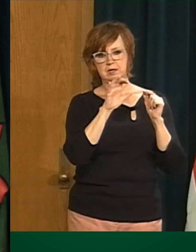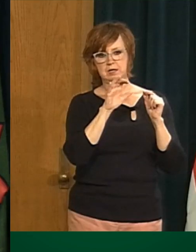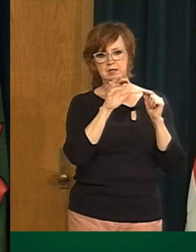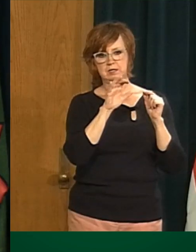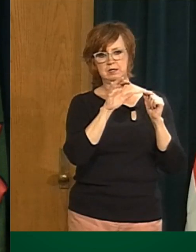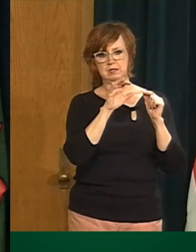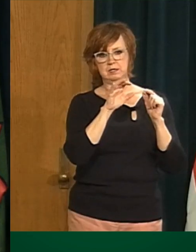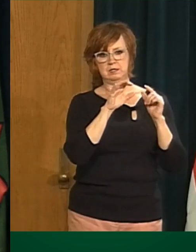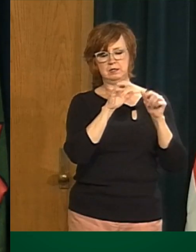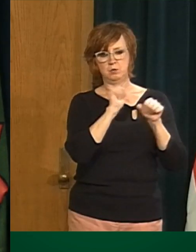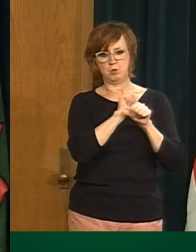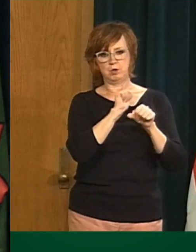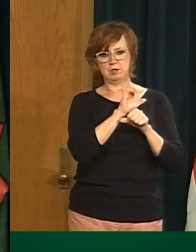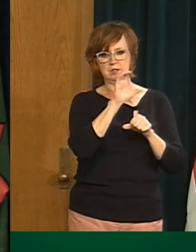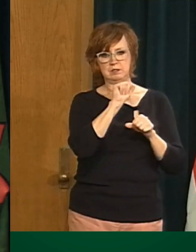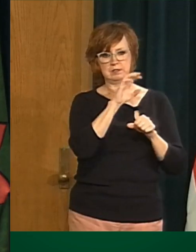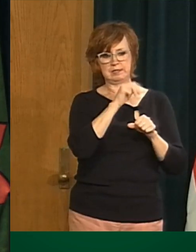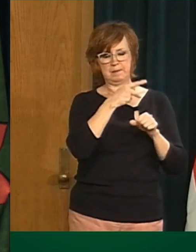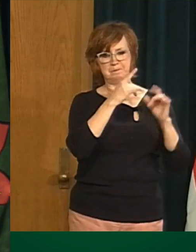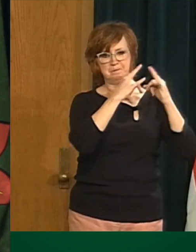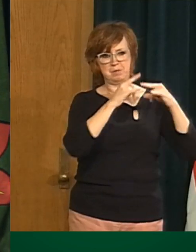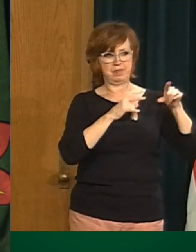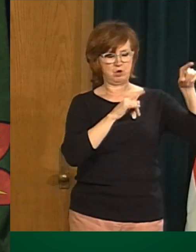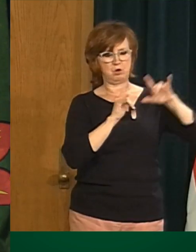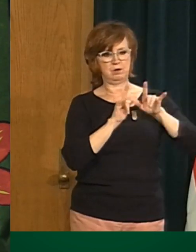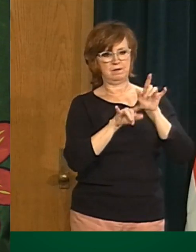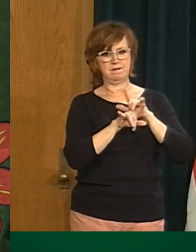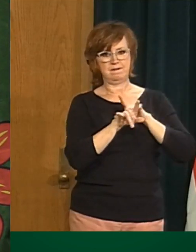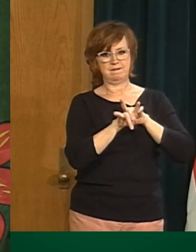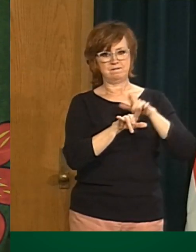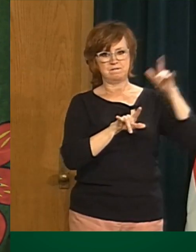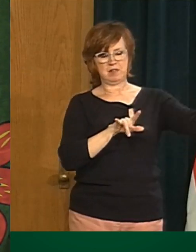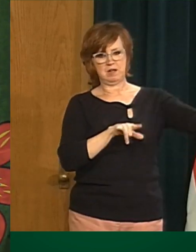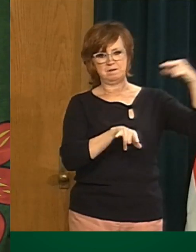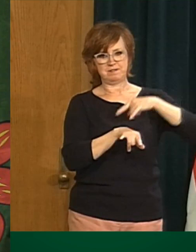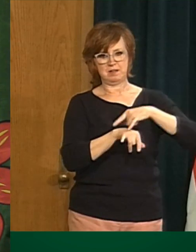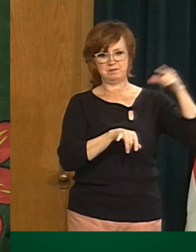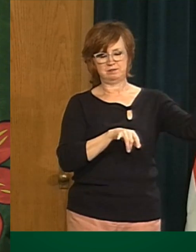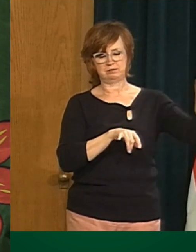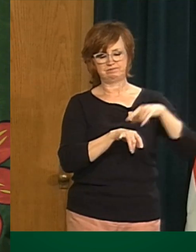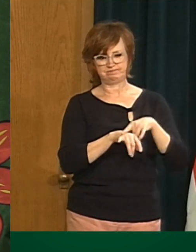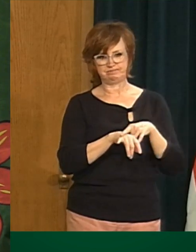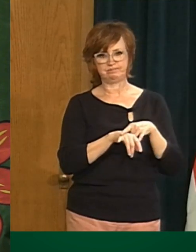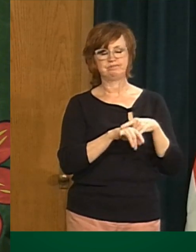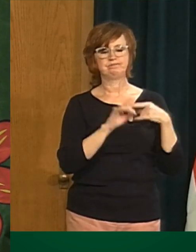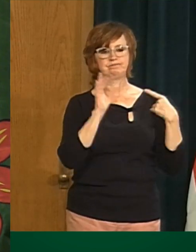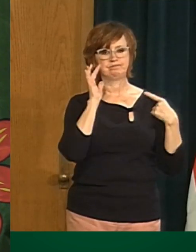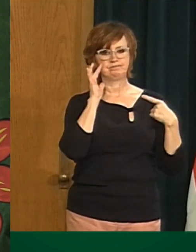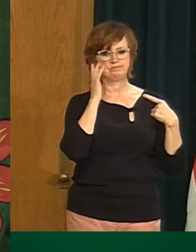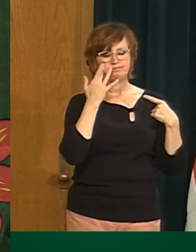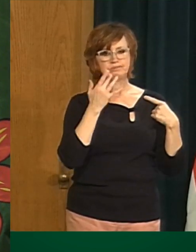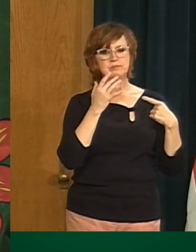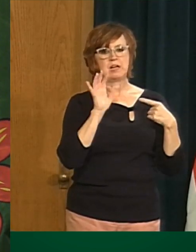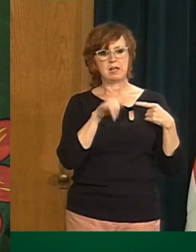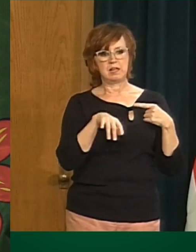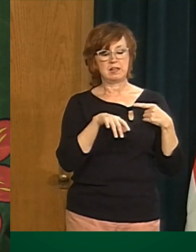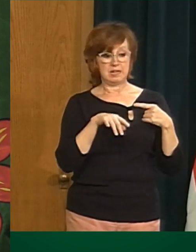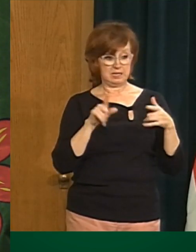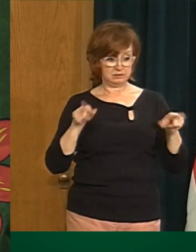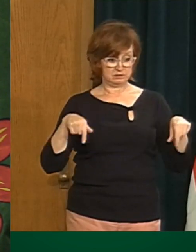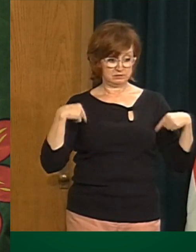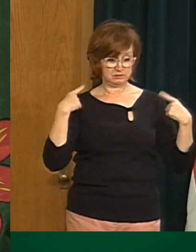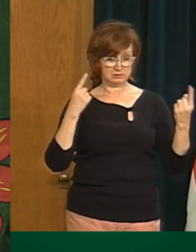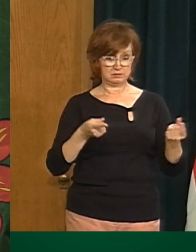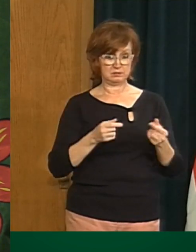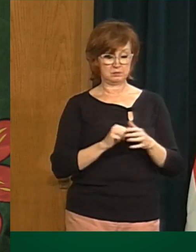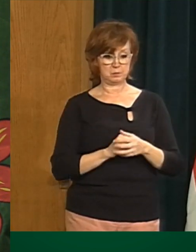So, through efforts and initiatives that have been commonplace and encouraged over the course of the last number of